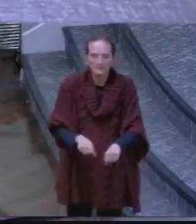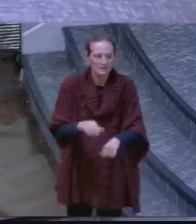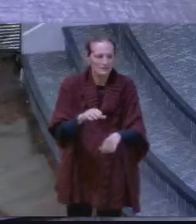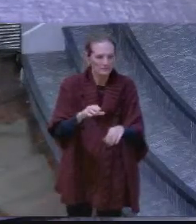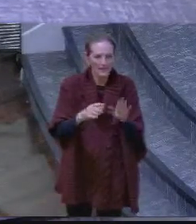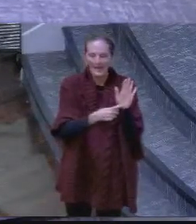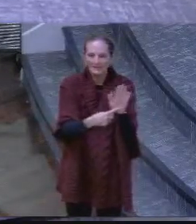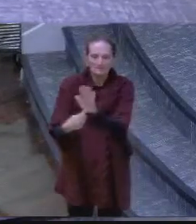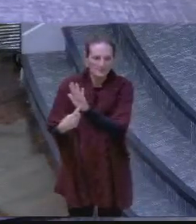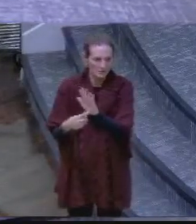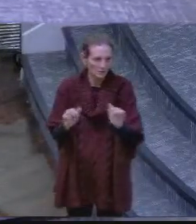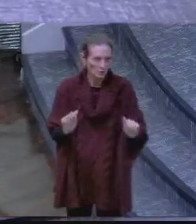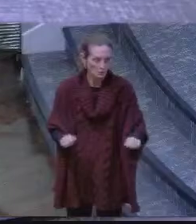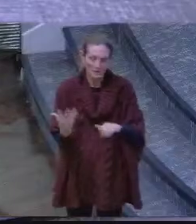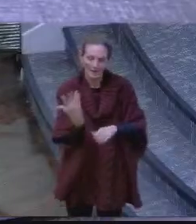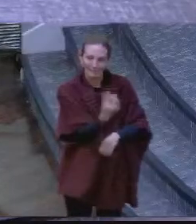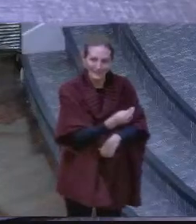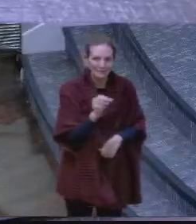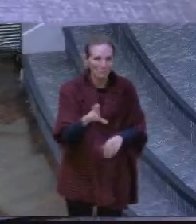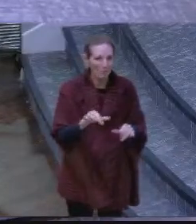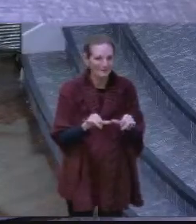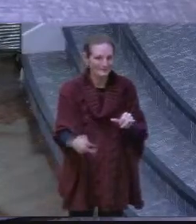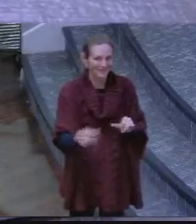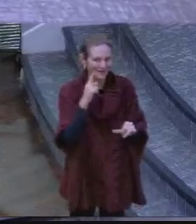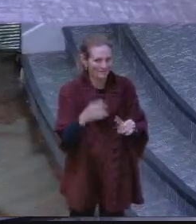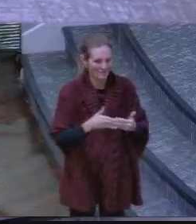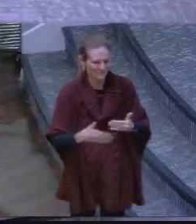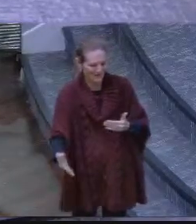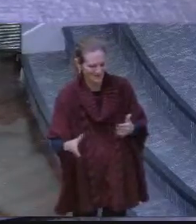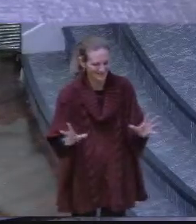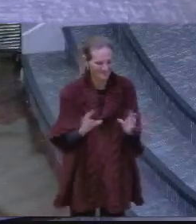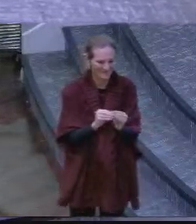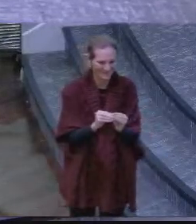certainly may stay for the rest of the meeting as well.